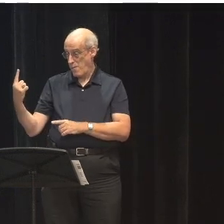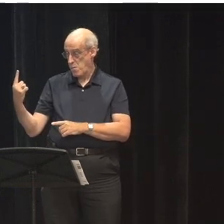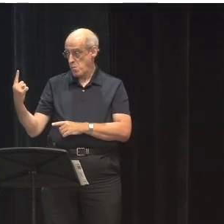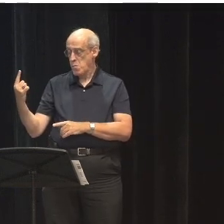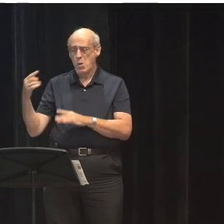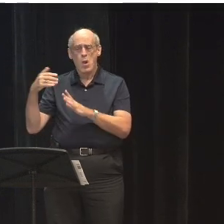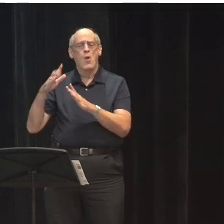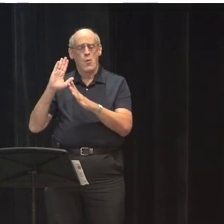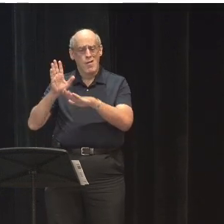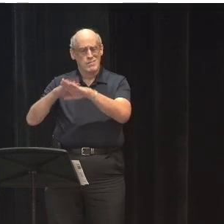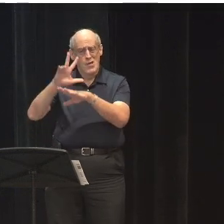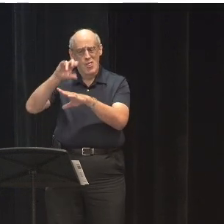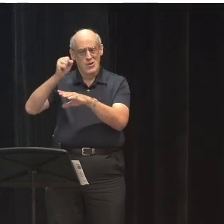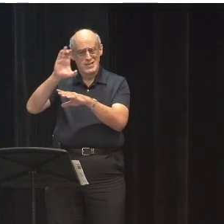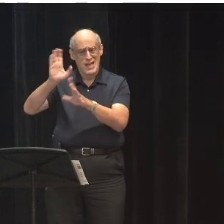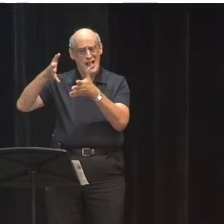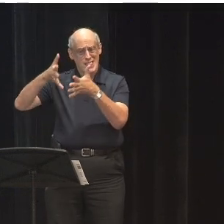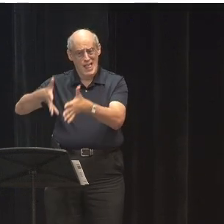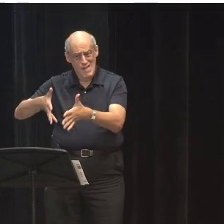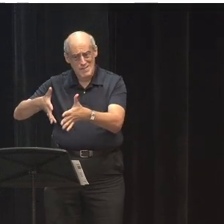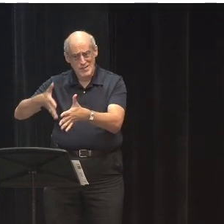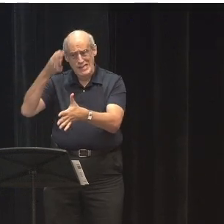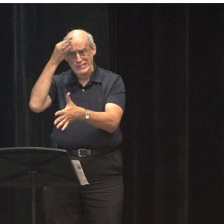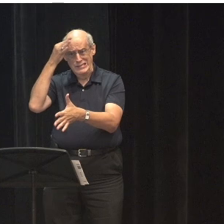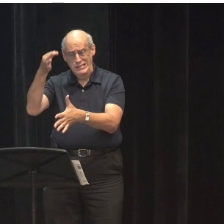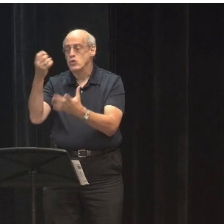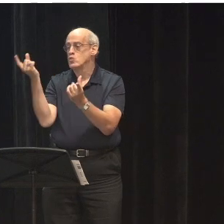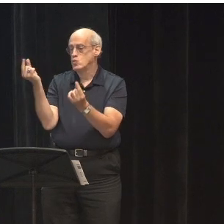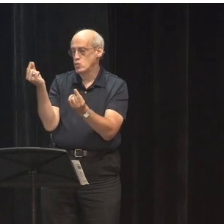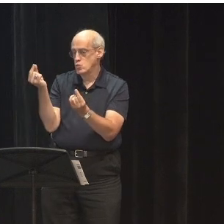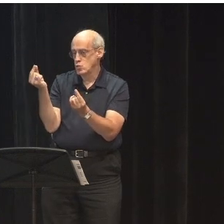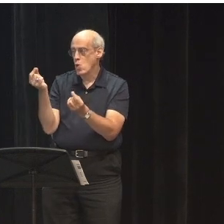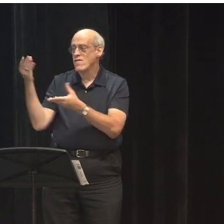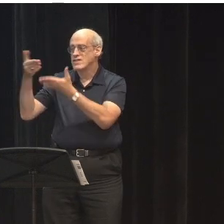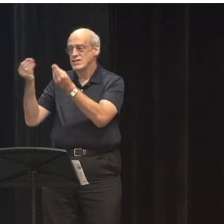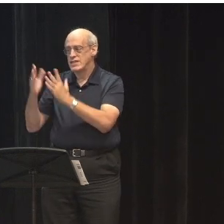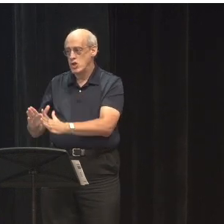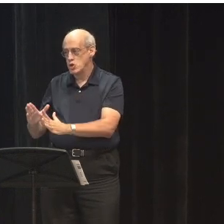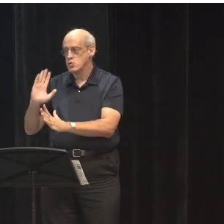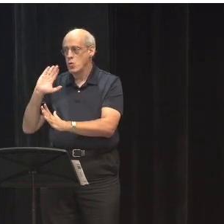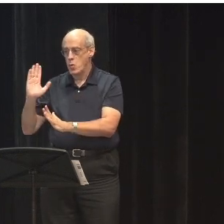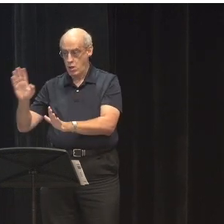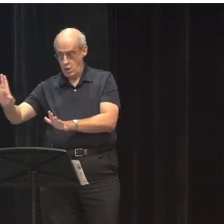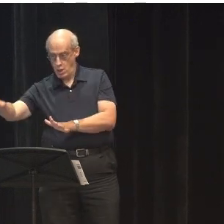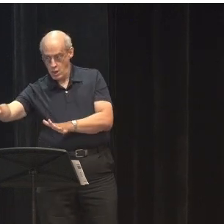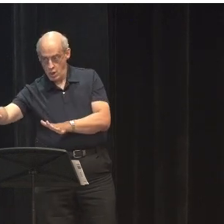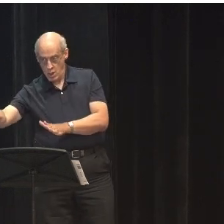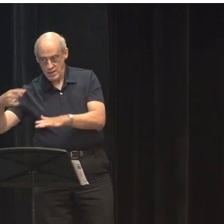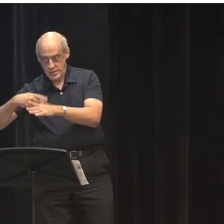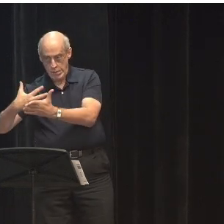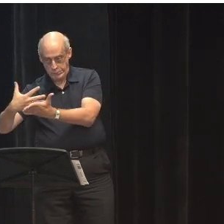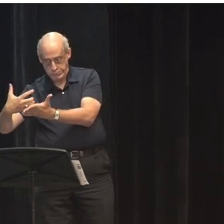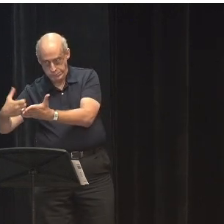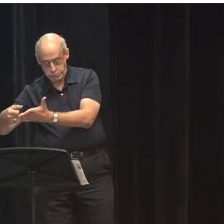about 30 seconds before the end of your time, one of the facilitators will give you a heads up that it's time to